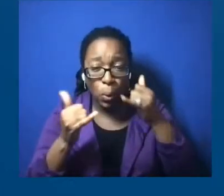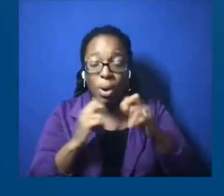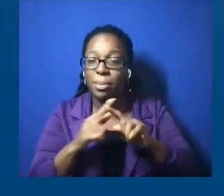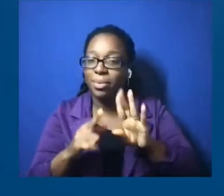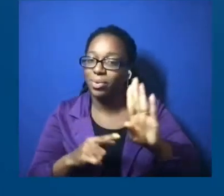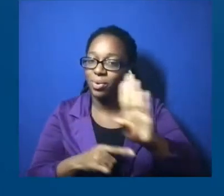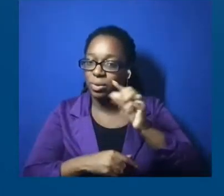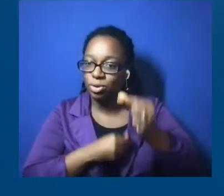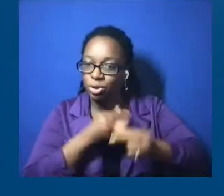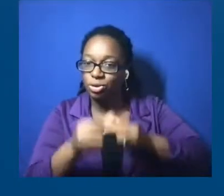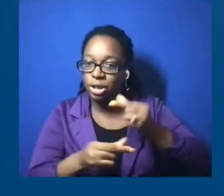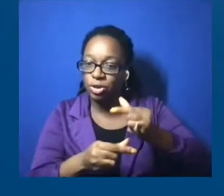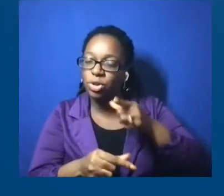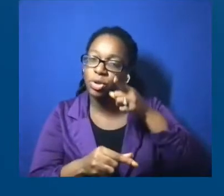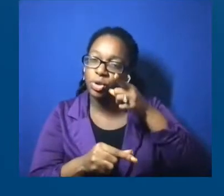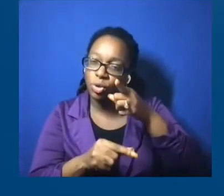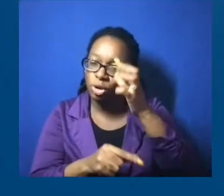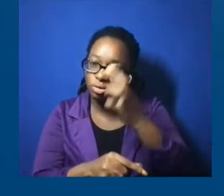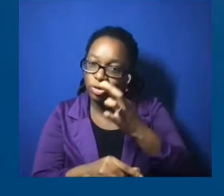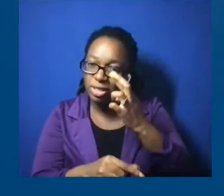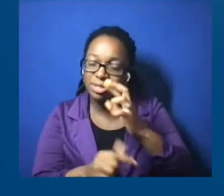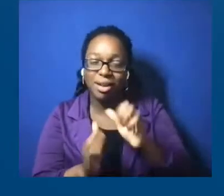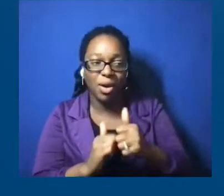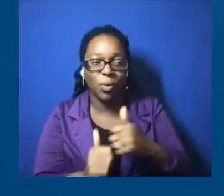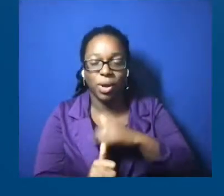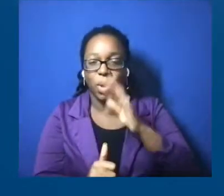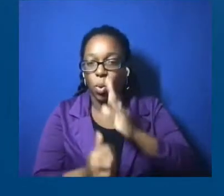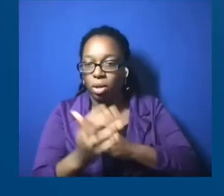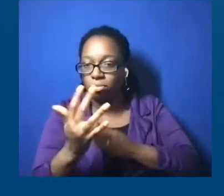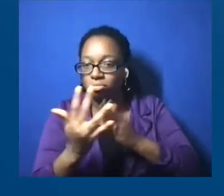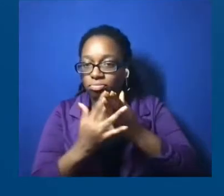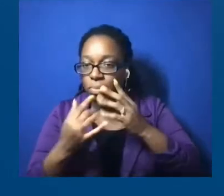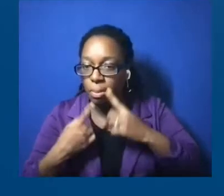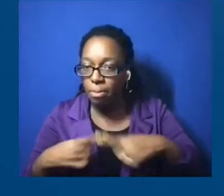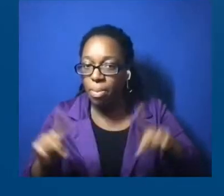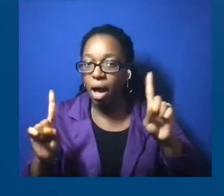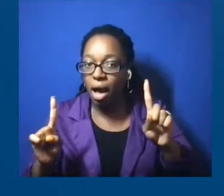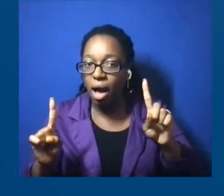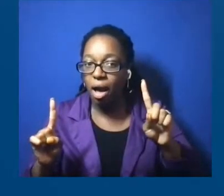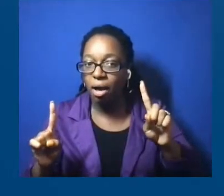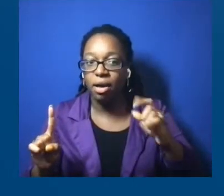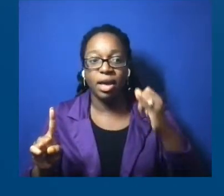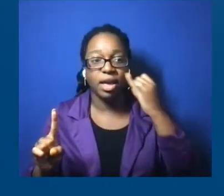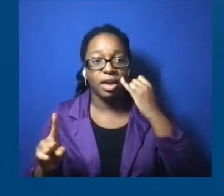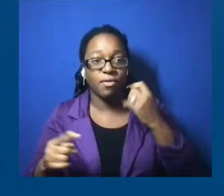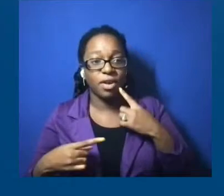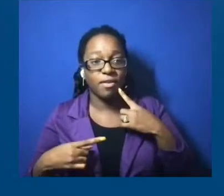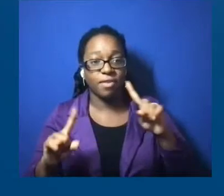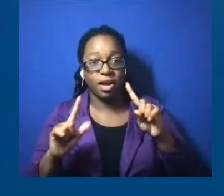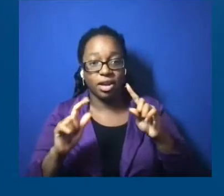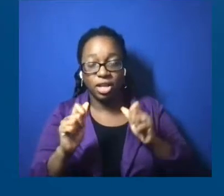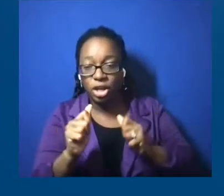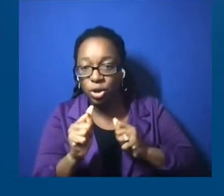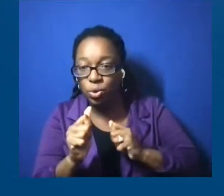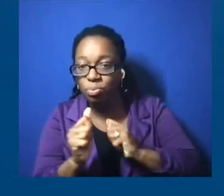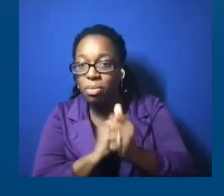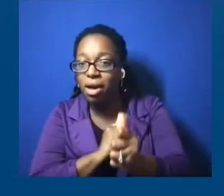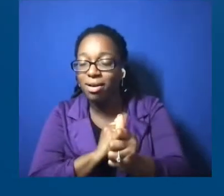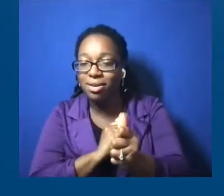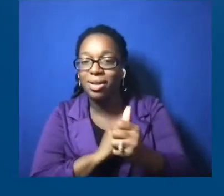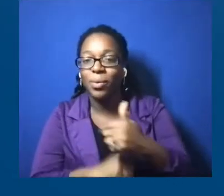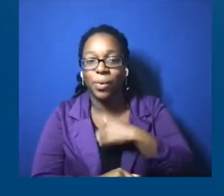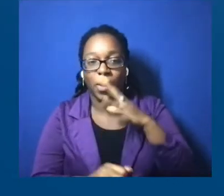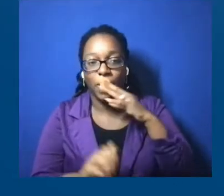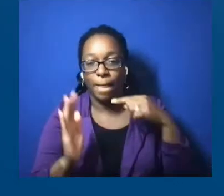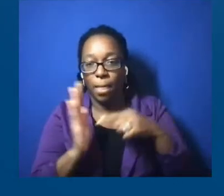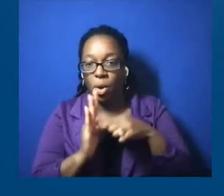key. Whether we're going to get through all this. And if we get through it, we're going to be owing you for a long,